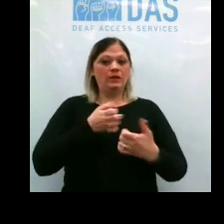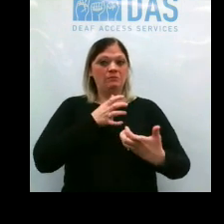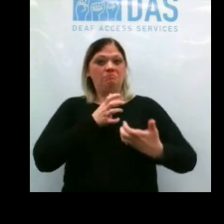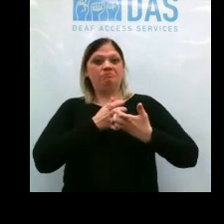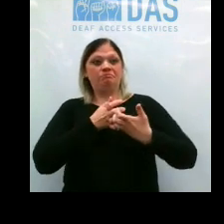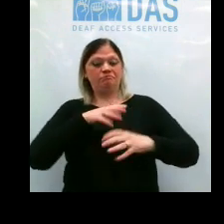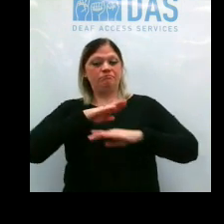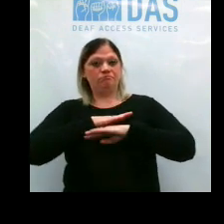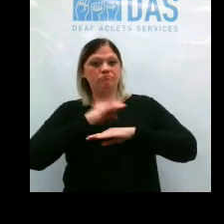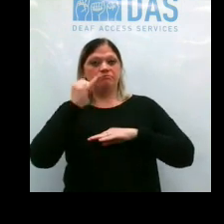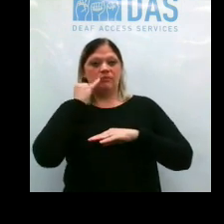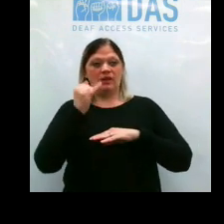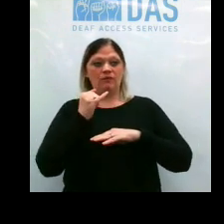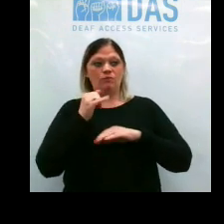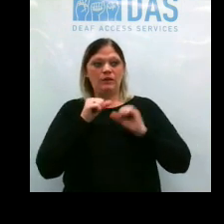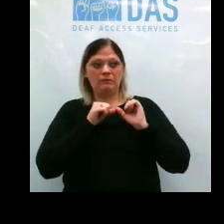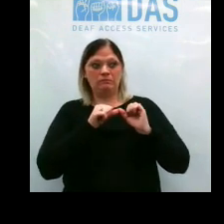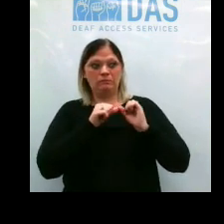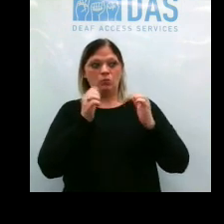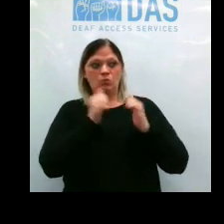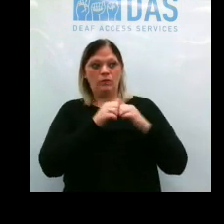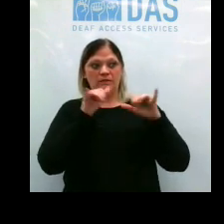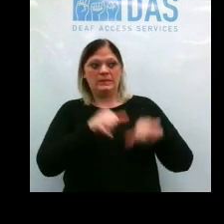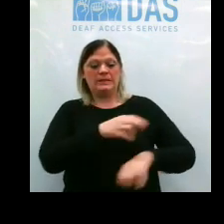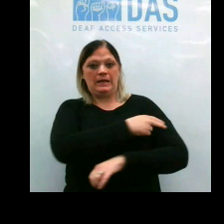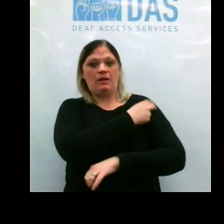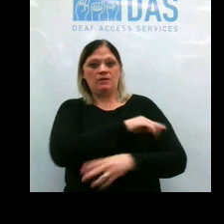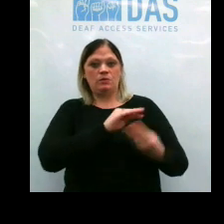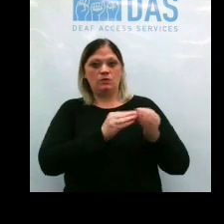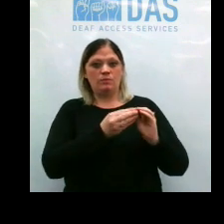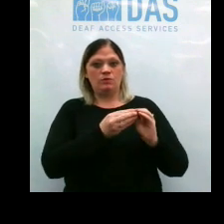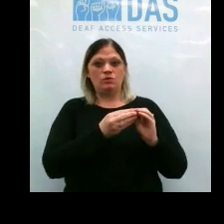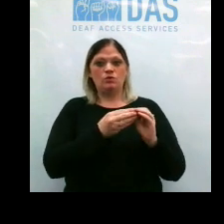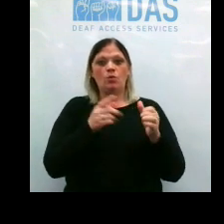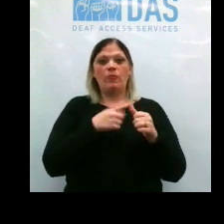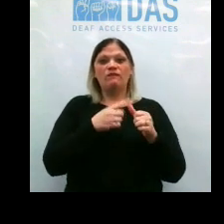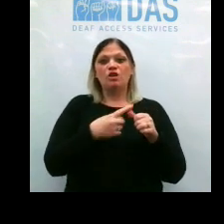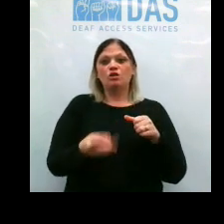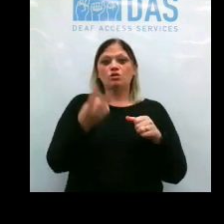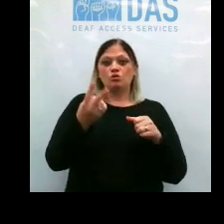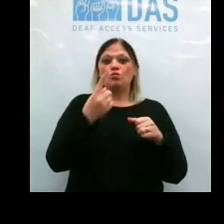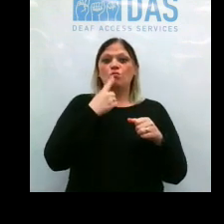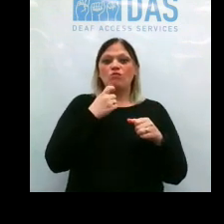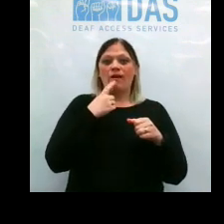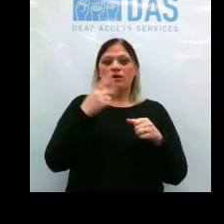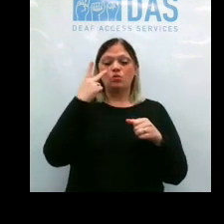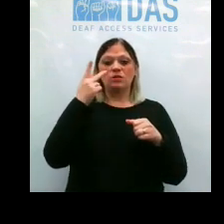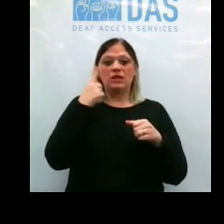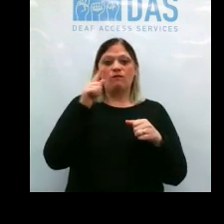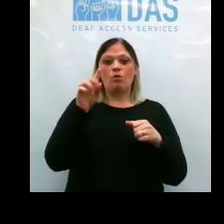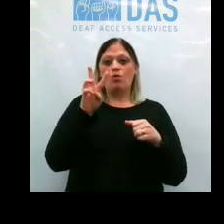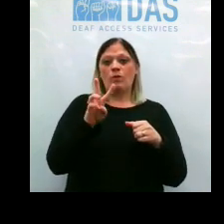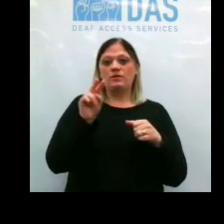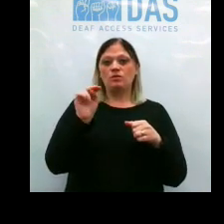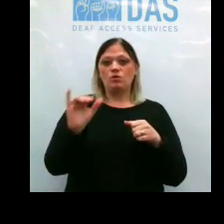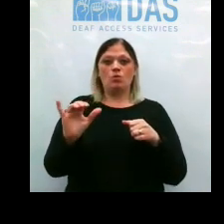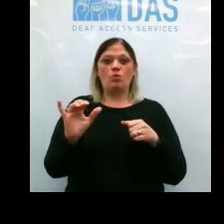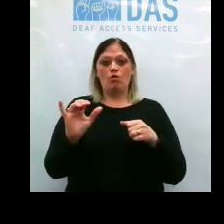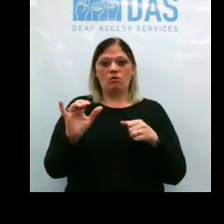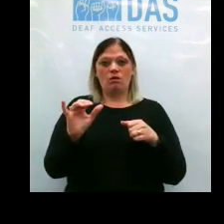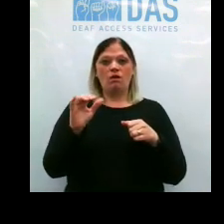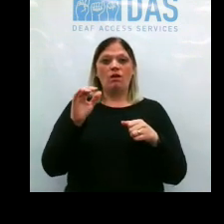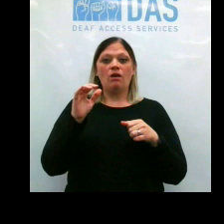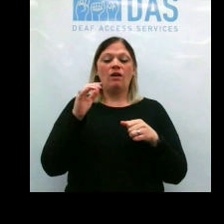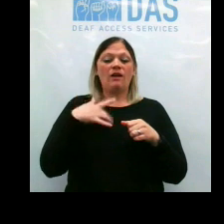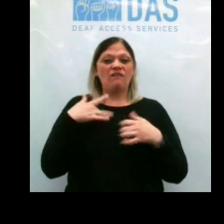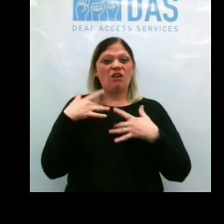up our hospitalizations very soon. So those first two red columns you see in the Western New York block there, I feel